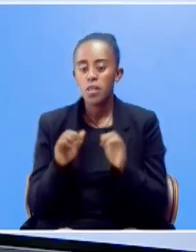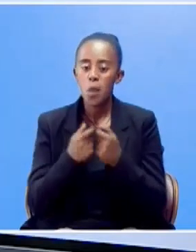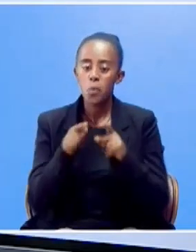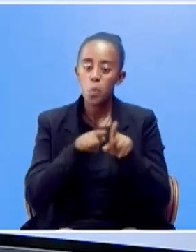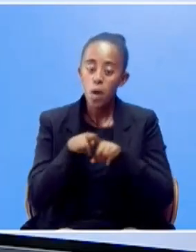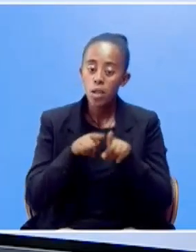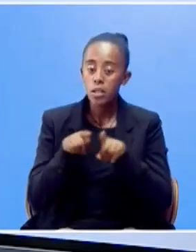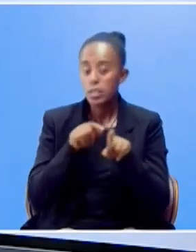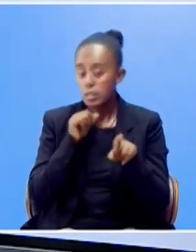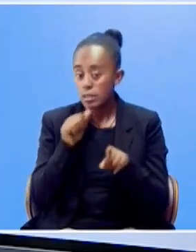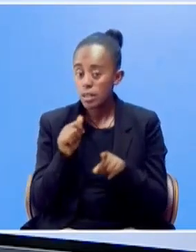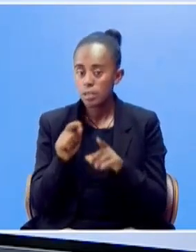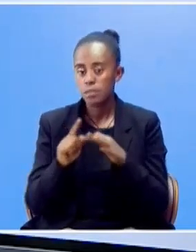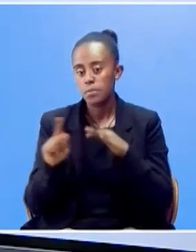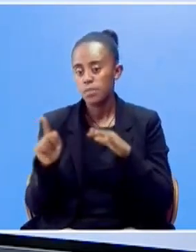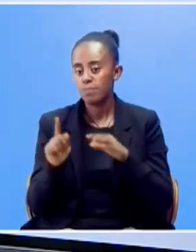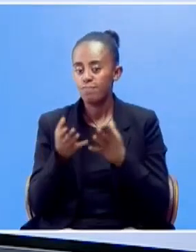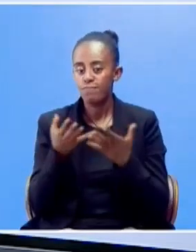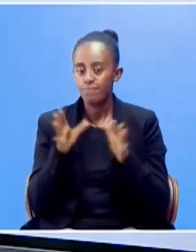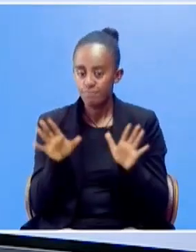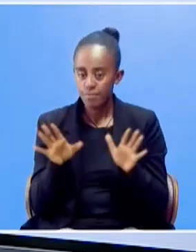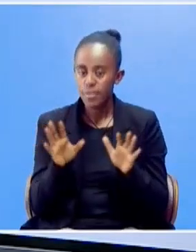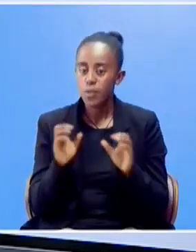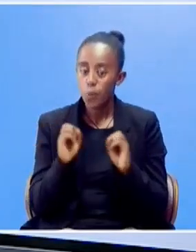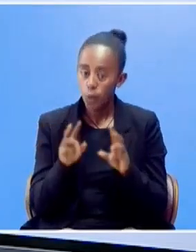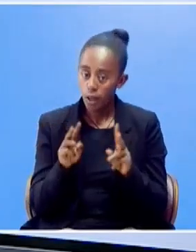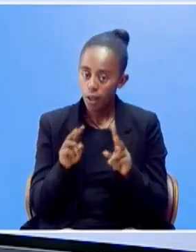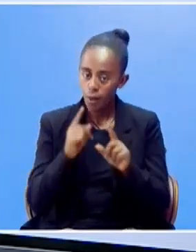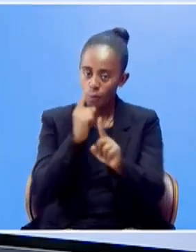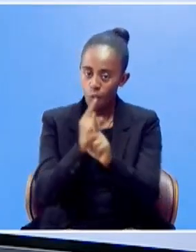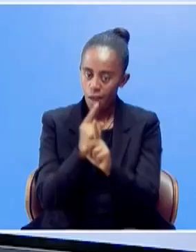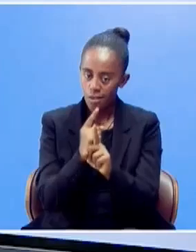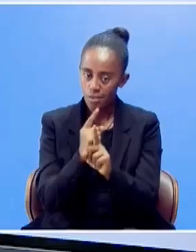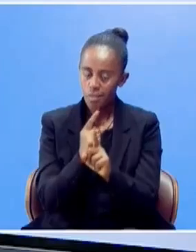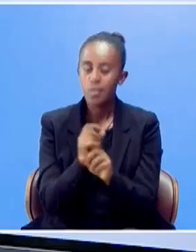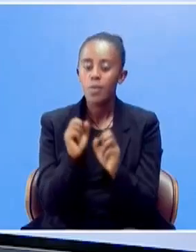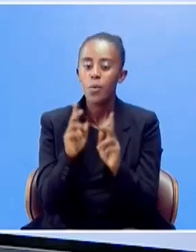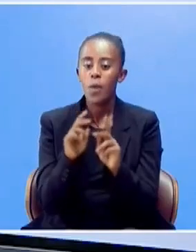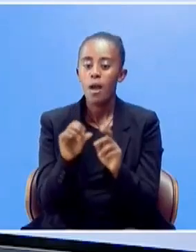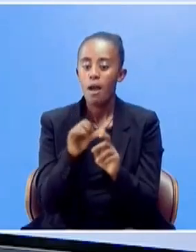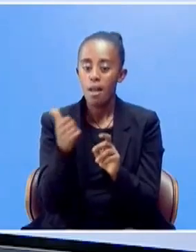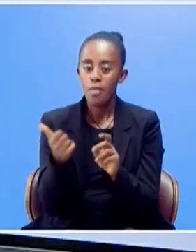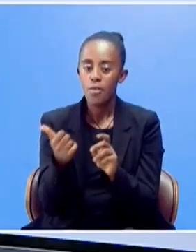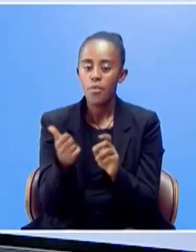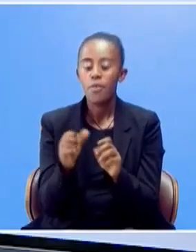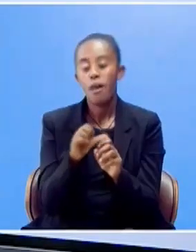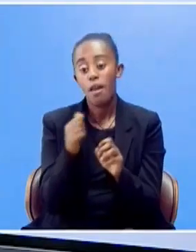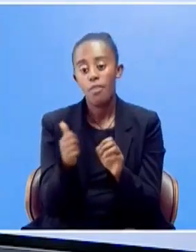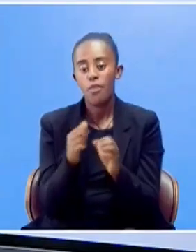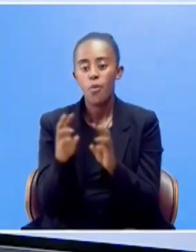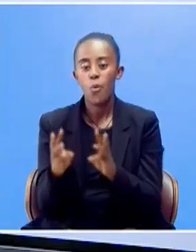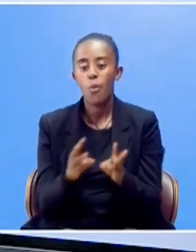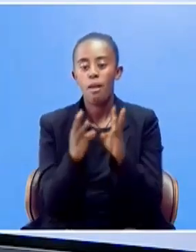and disagree. Okay? All right. Okay, another